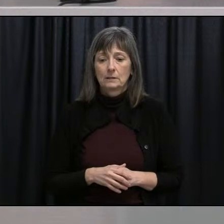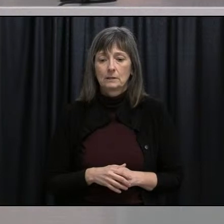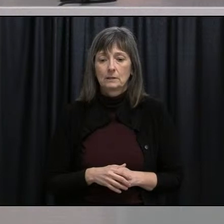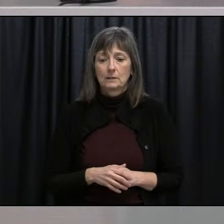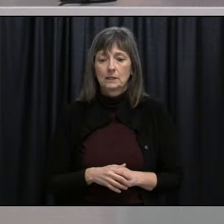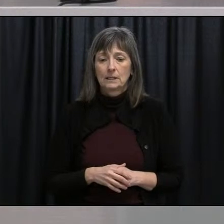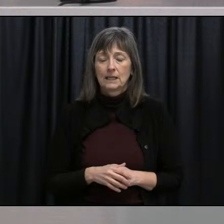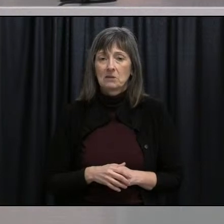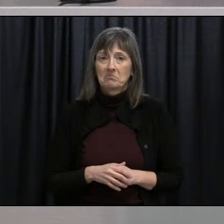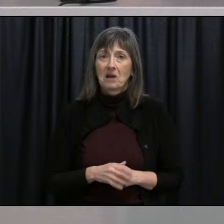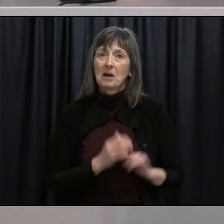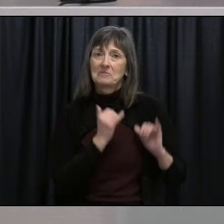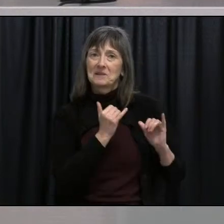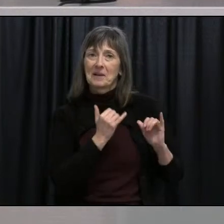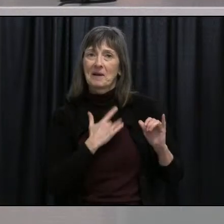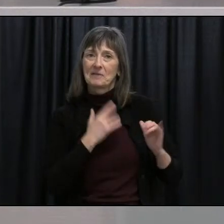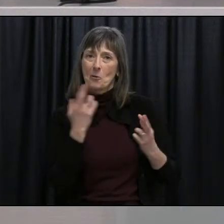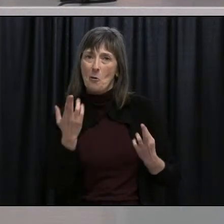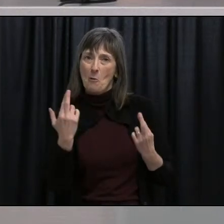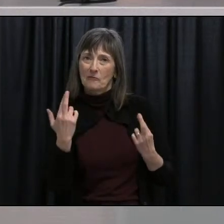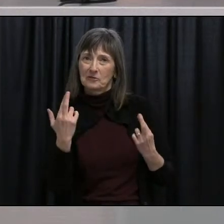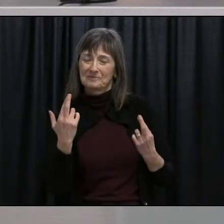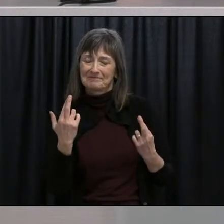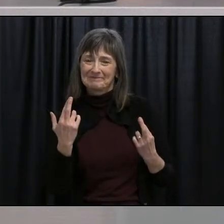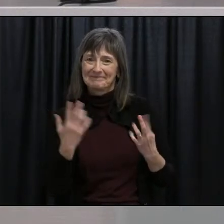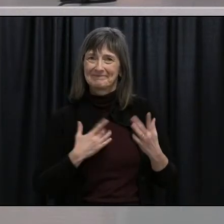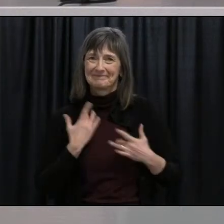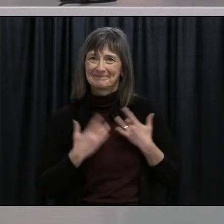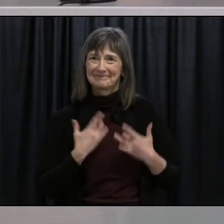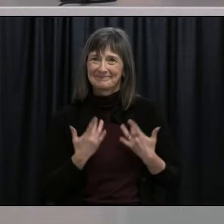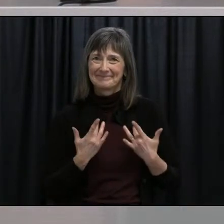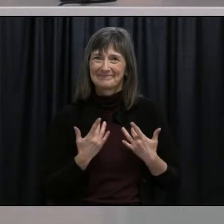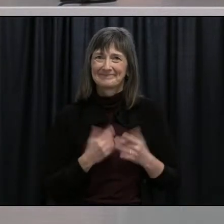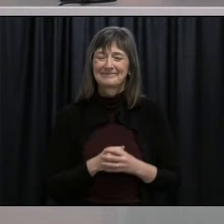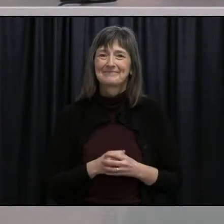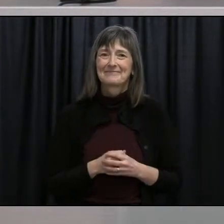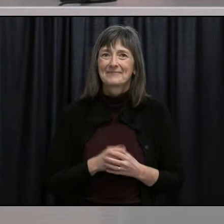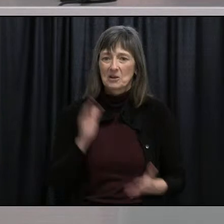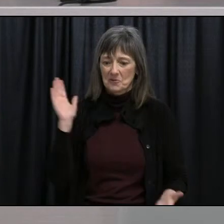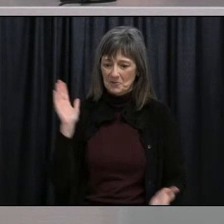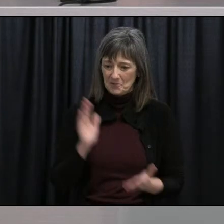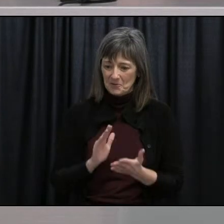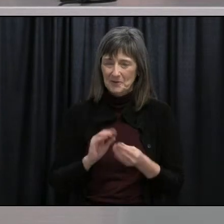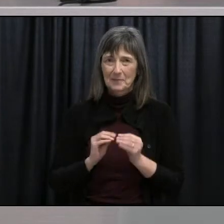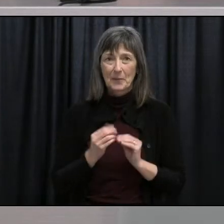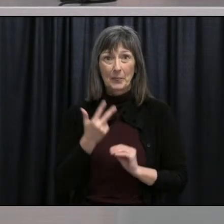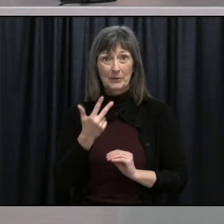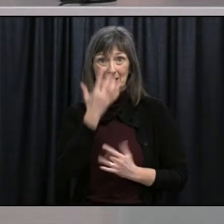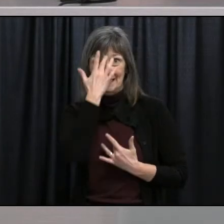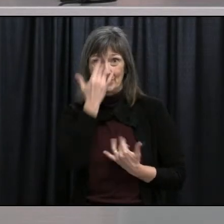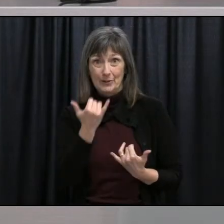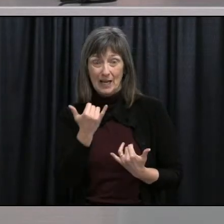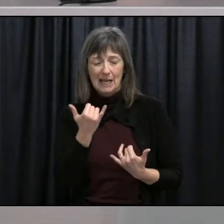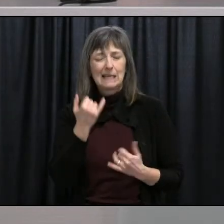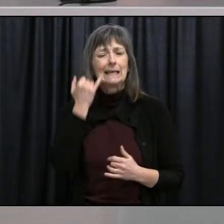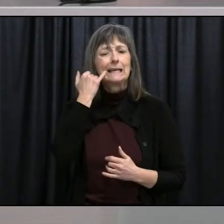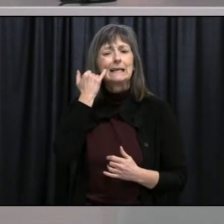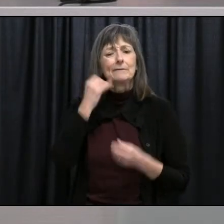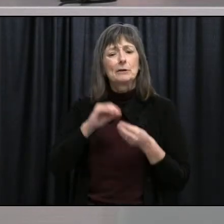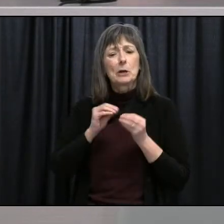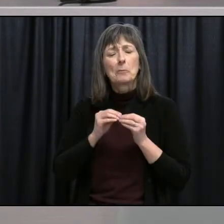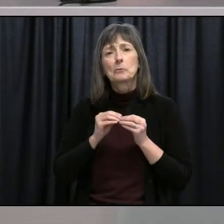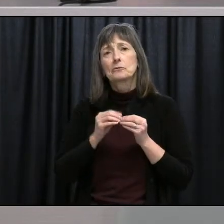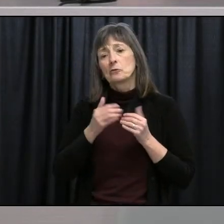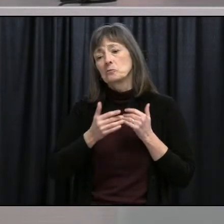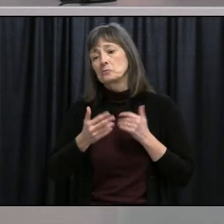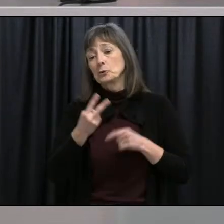I share your enthusiasm after getting a number of new cases down to 3. If the numbers stay down like this for the next several